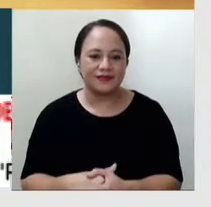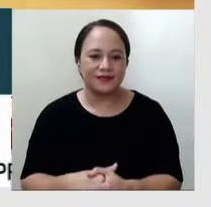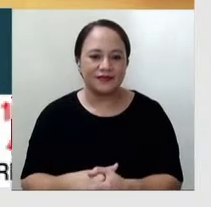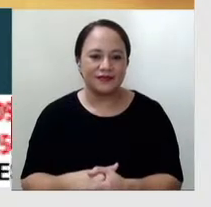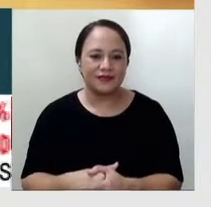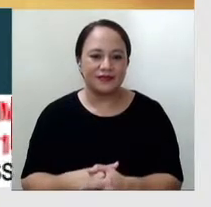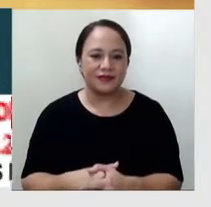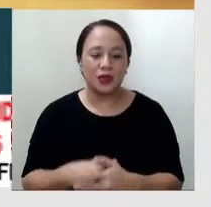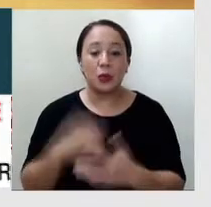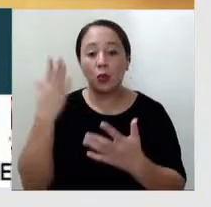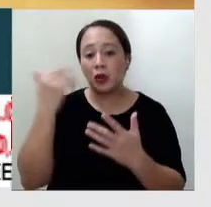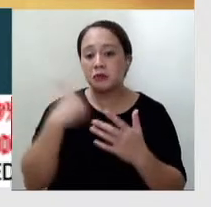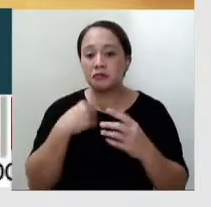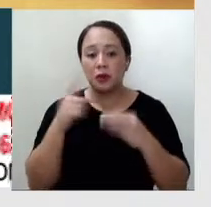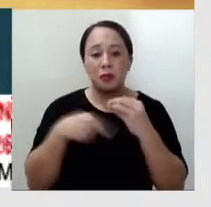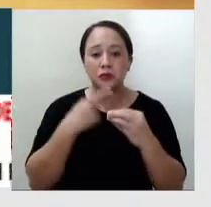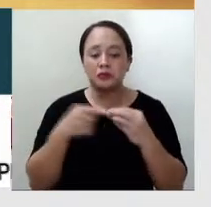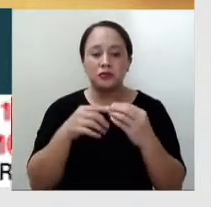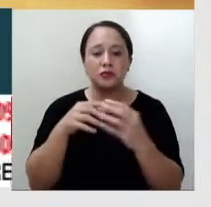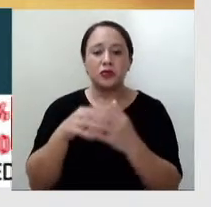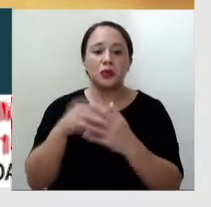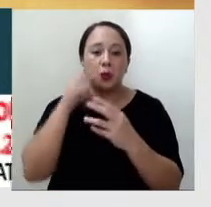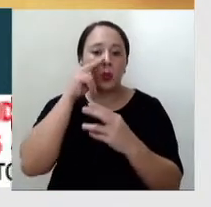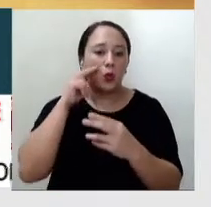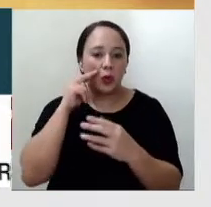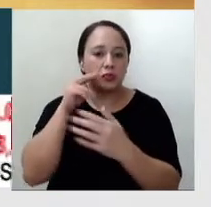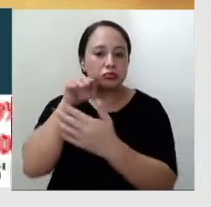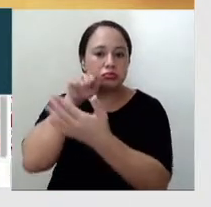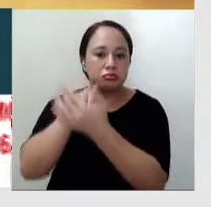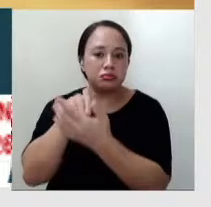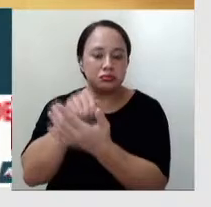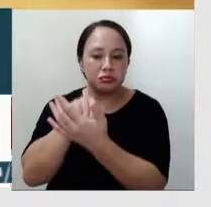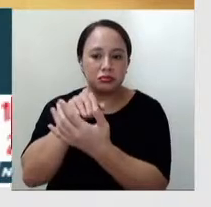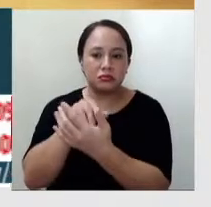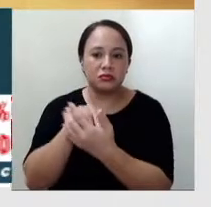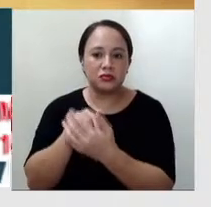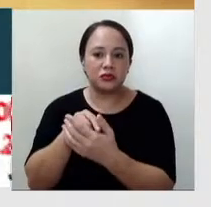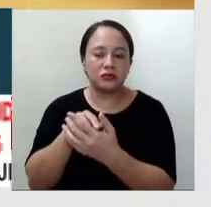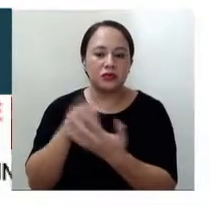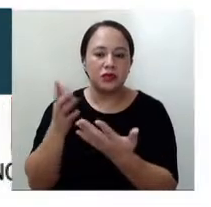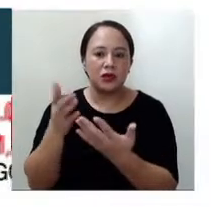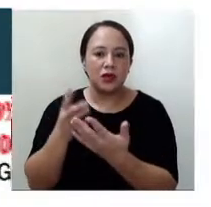war on terror operations within the region. Yeah,